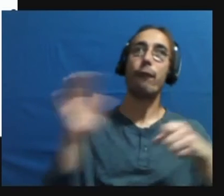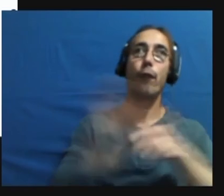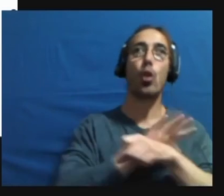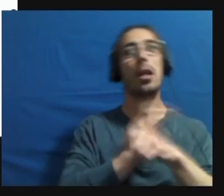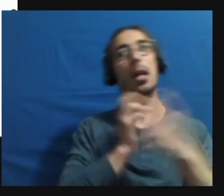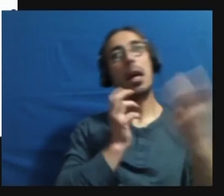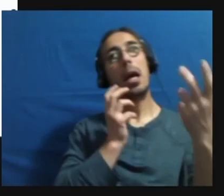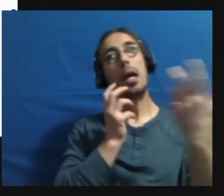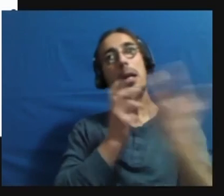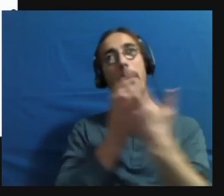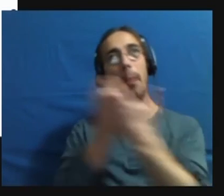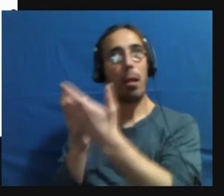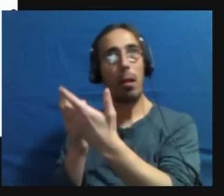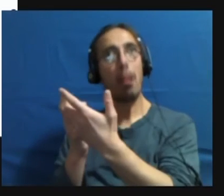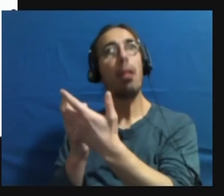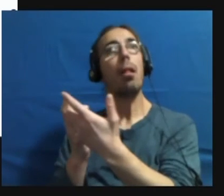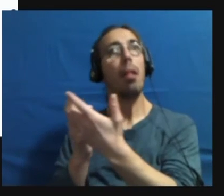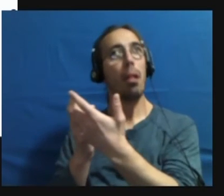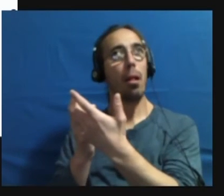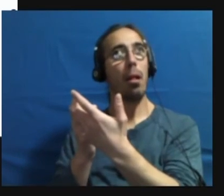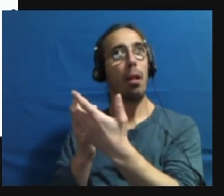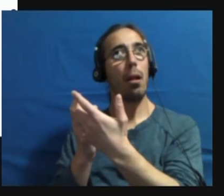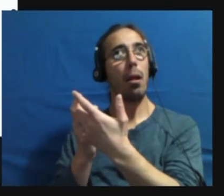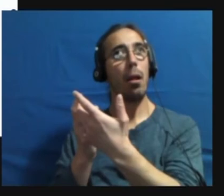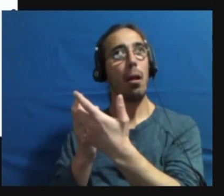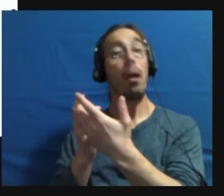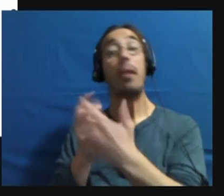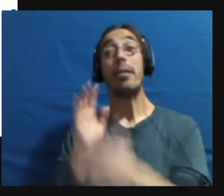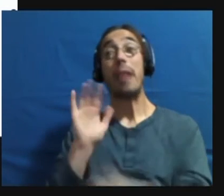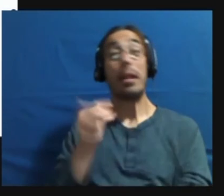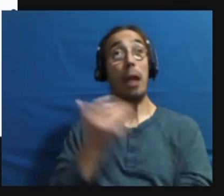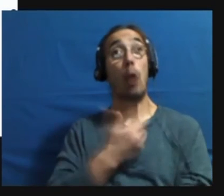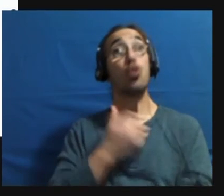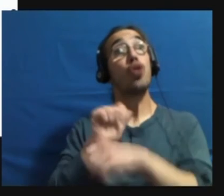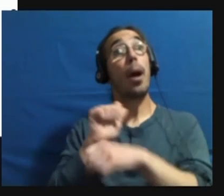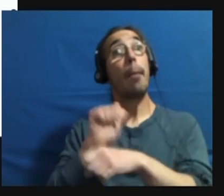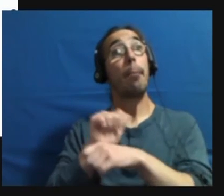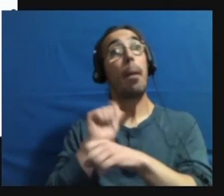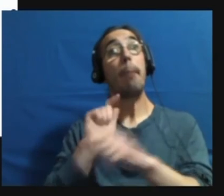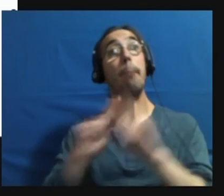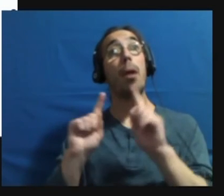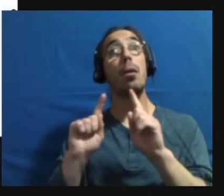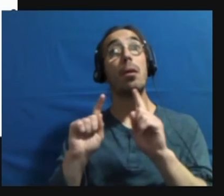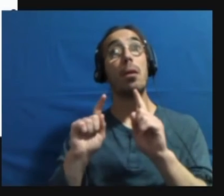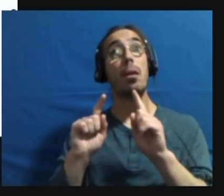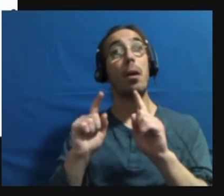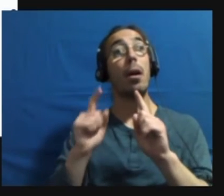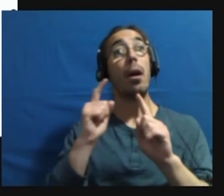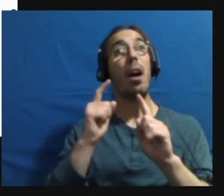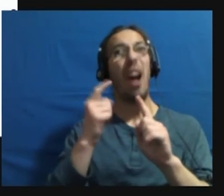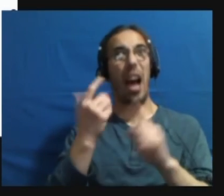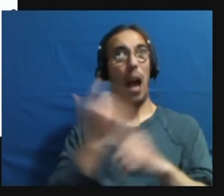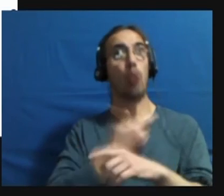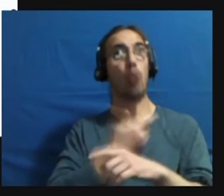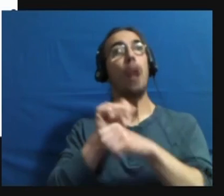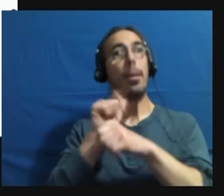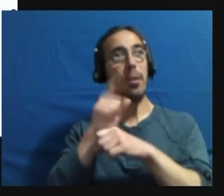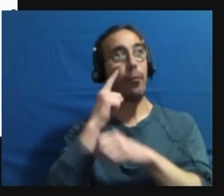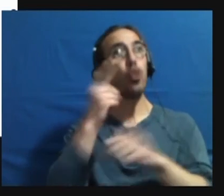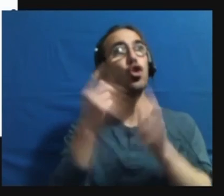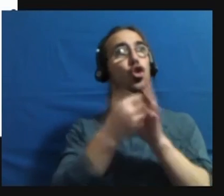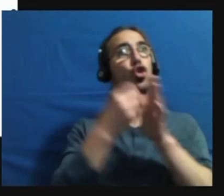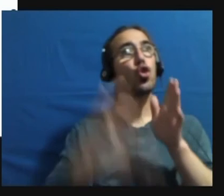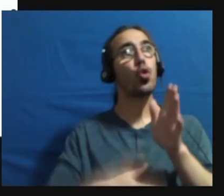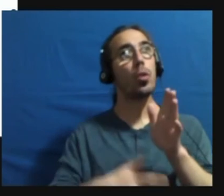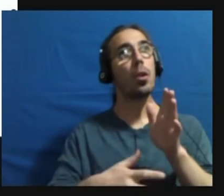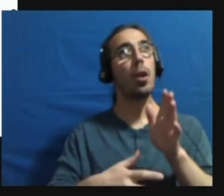transformed in this way. We have hard jobs, but our job is for the students. And let us never lose